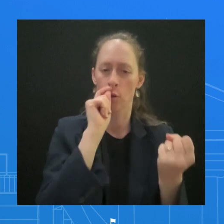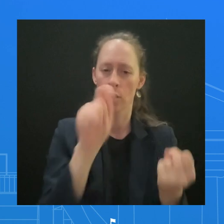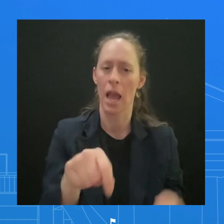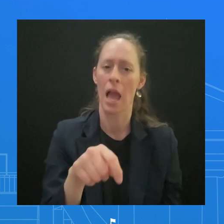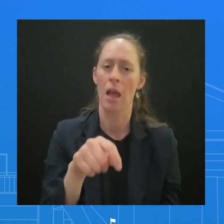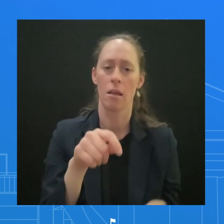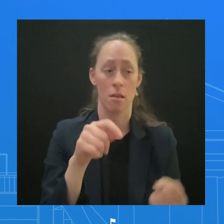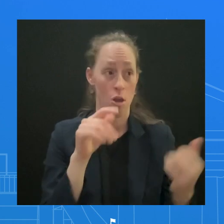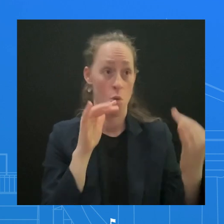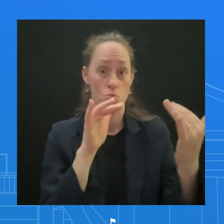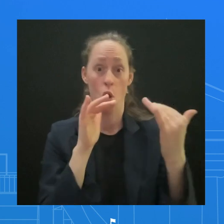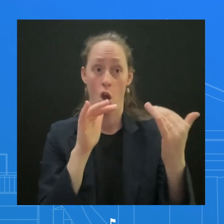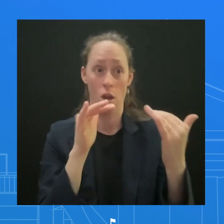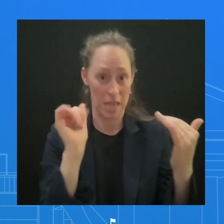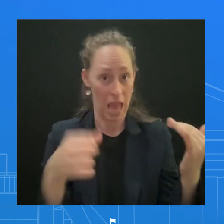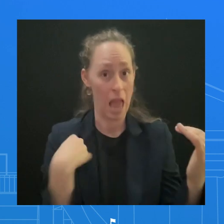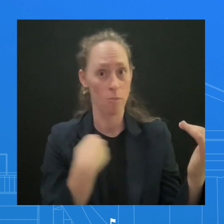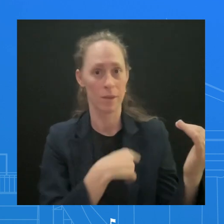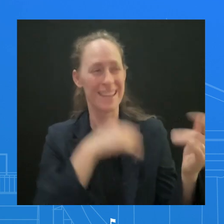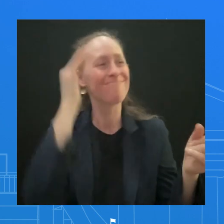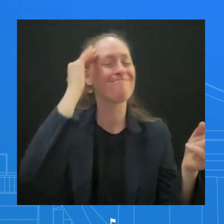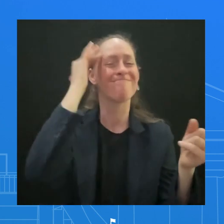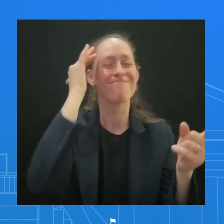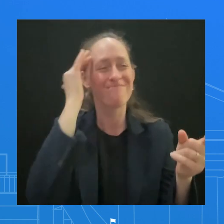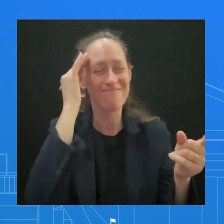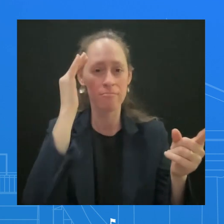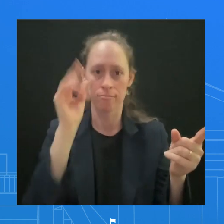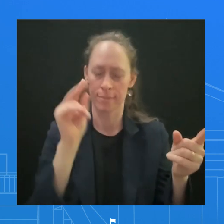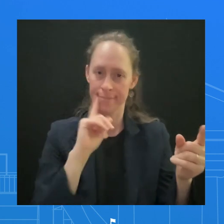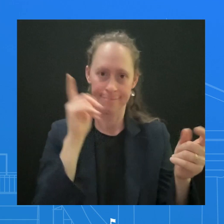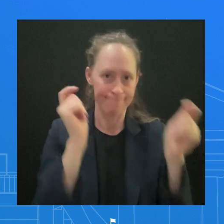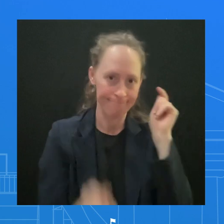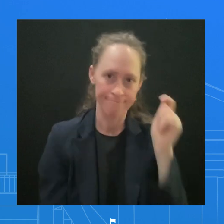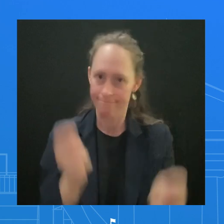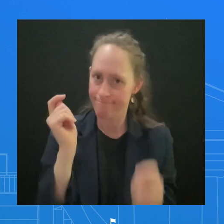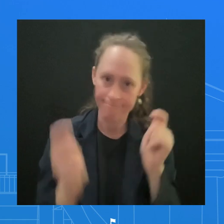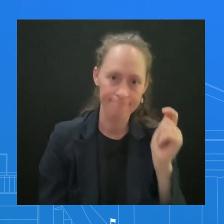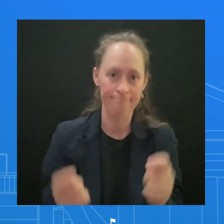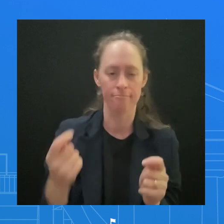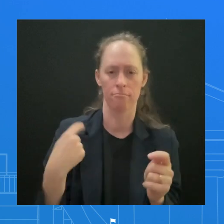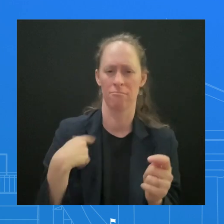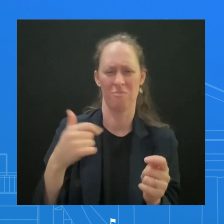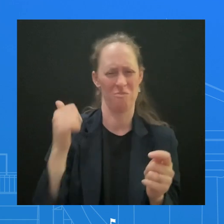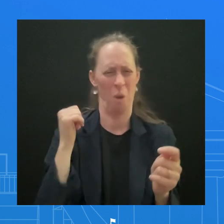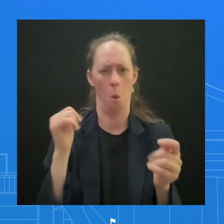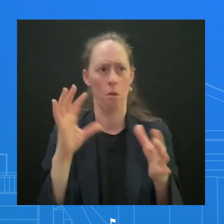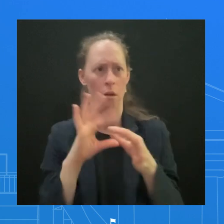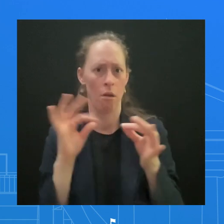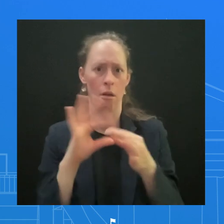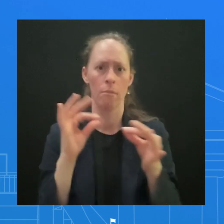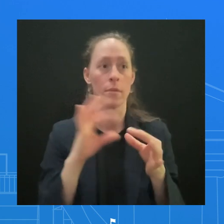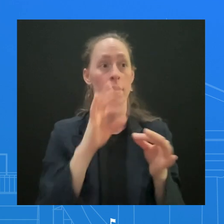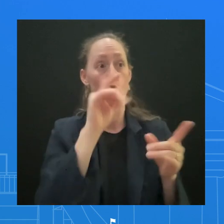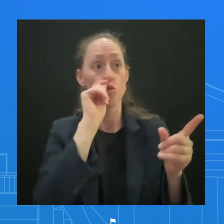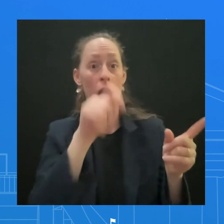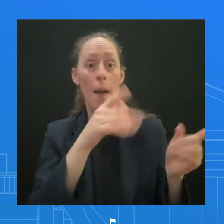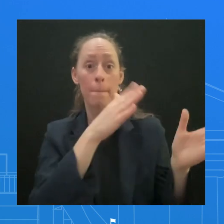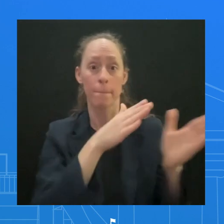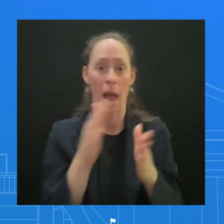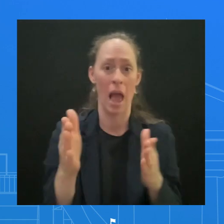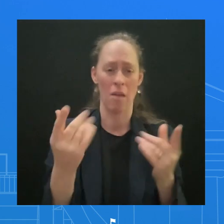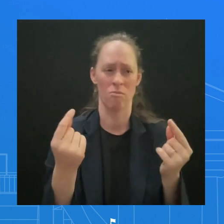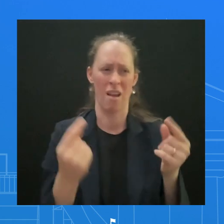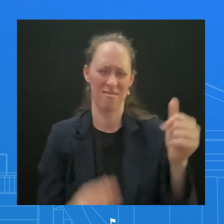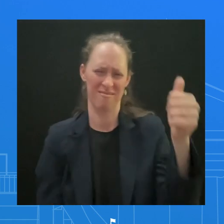certainly not going to get up here and speak to Ukrainian offensive operations. They should be the ones to do that. But I don't think that they went into this with